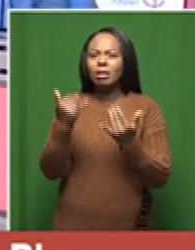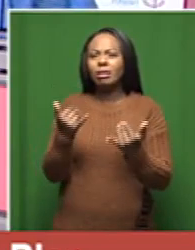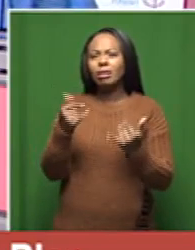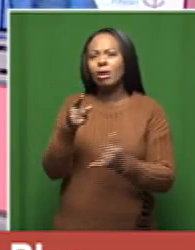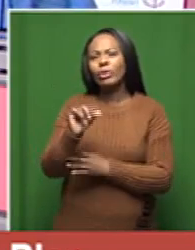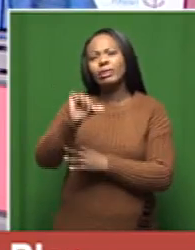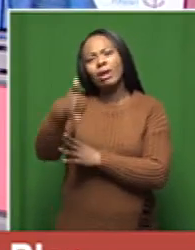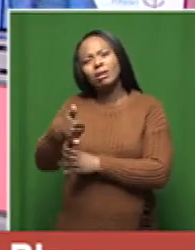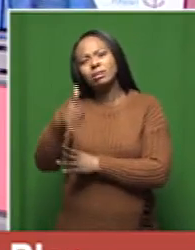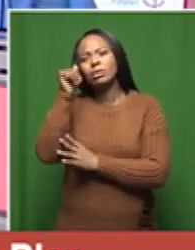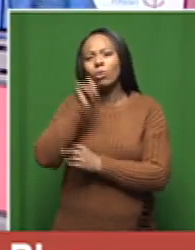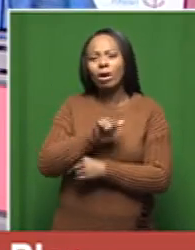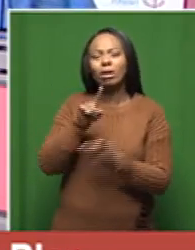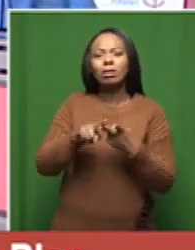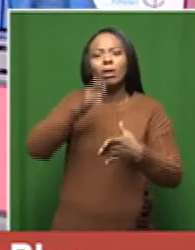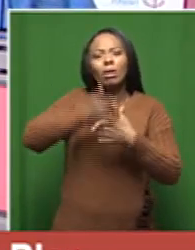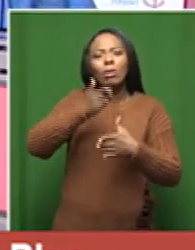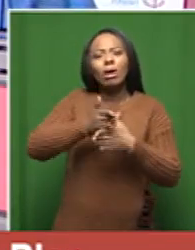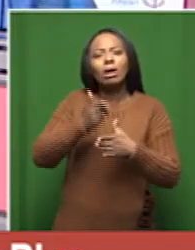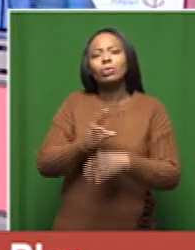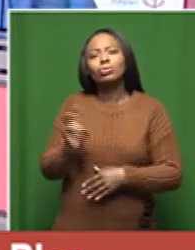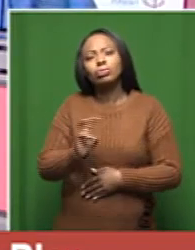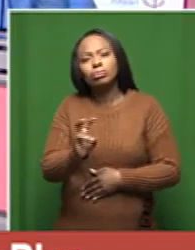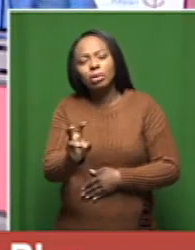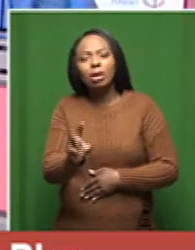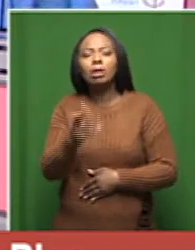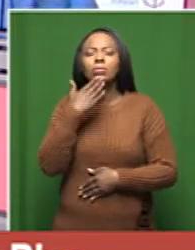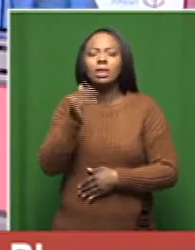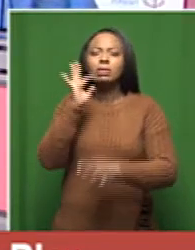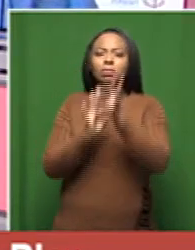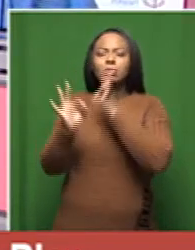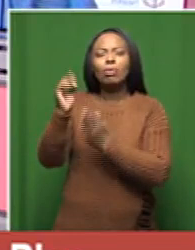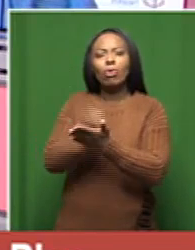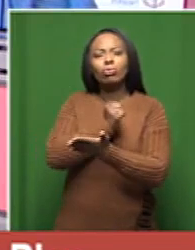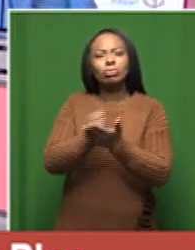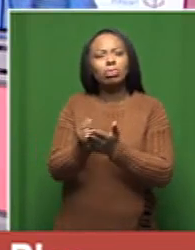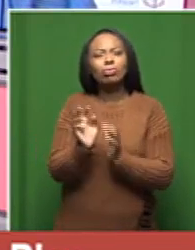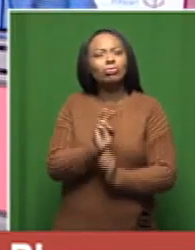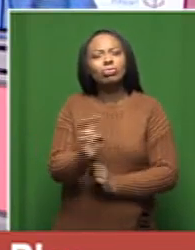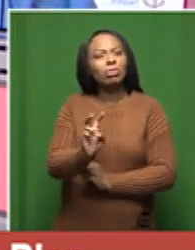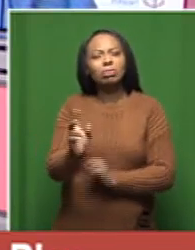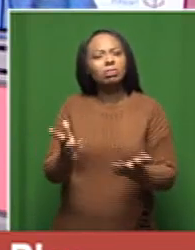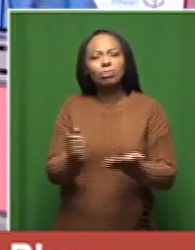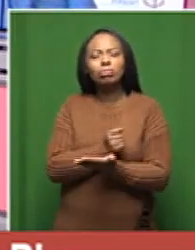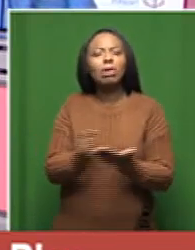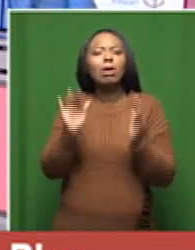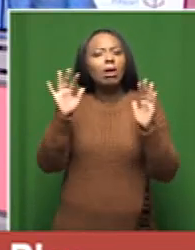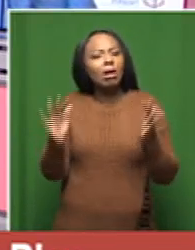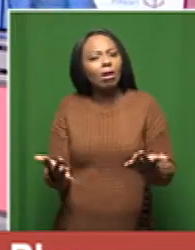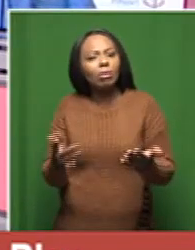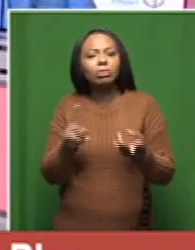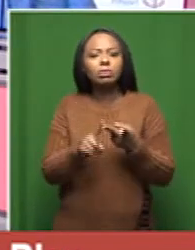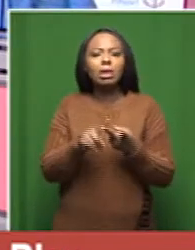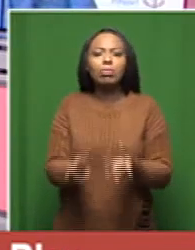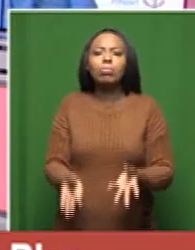be next and how it will work. So take us through the registration process. How does one register and how does one get on